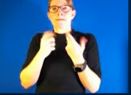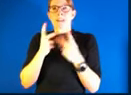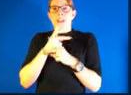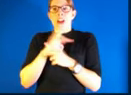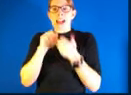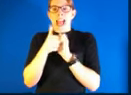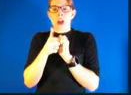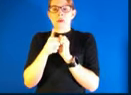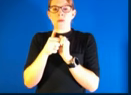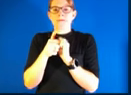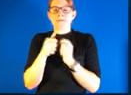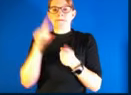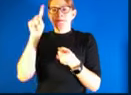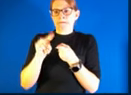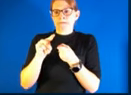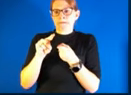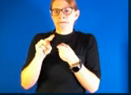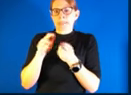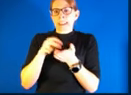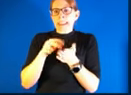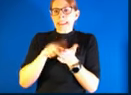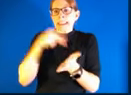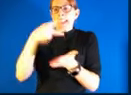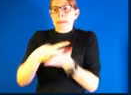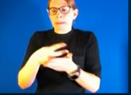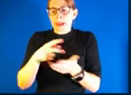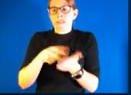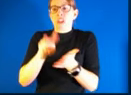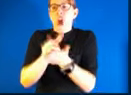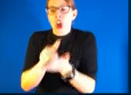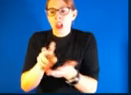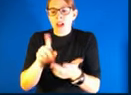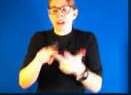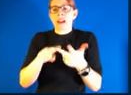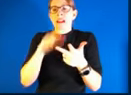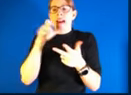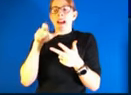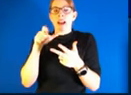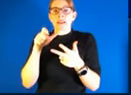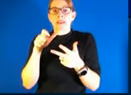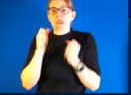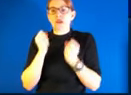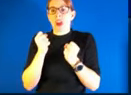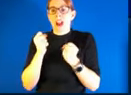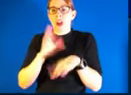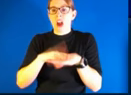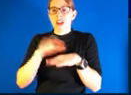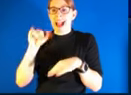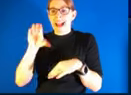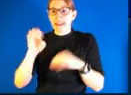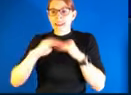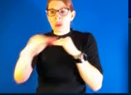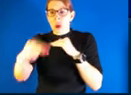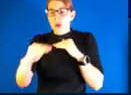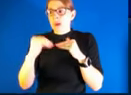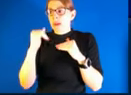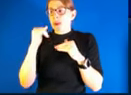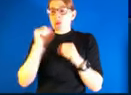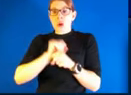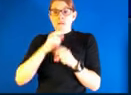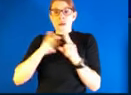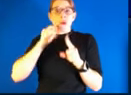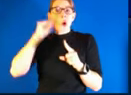minimize slips, falls, not getting on the icy roads if not necessary, working from home when you can? Gail, I'll let you start.